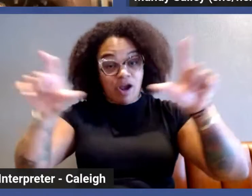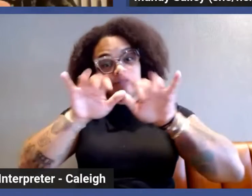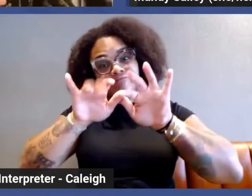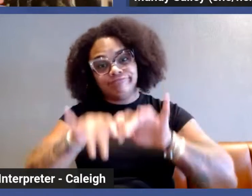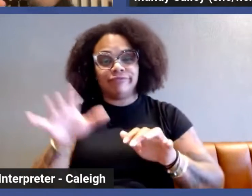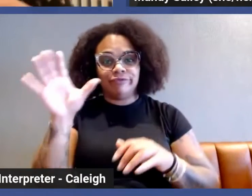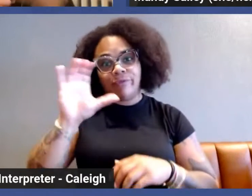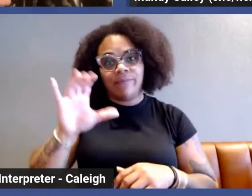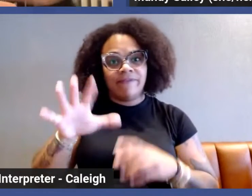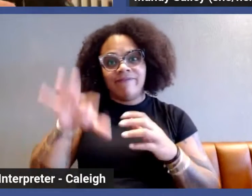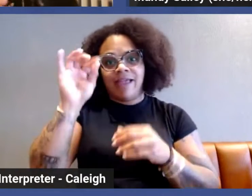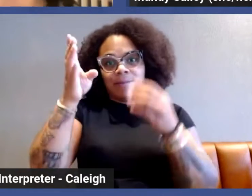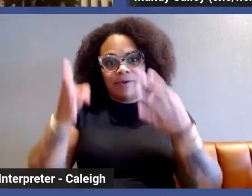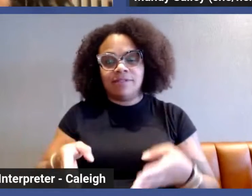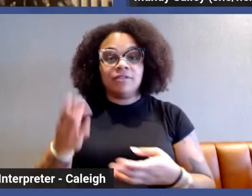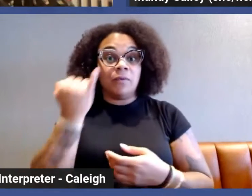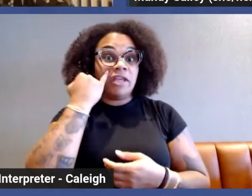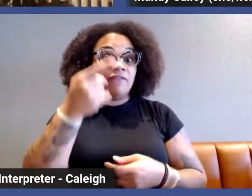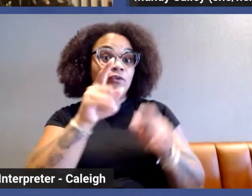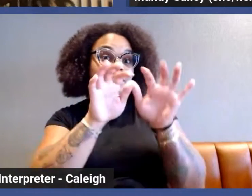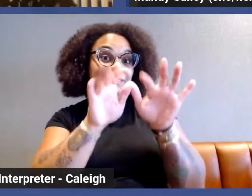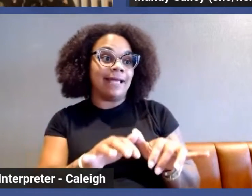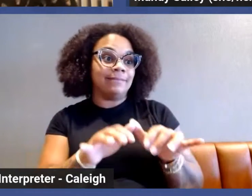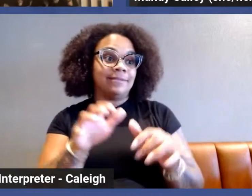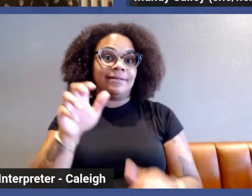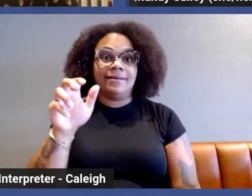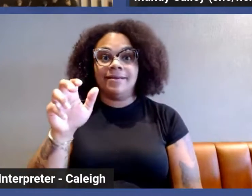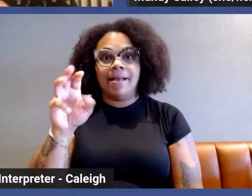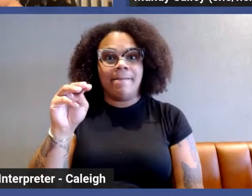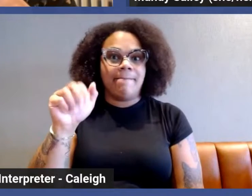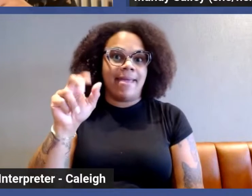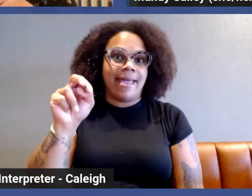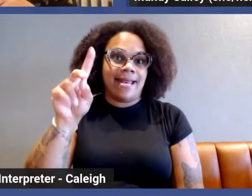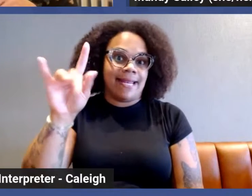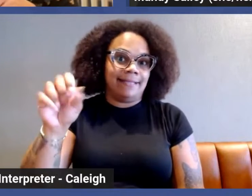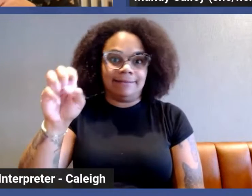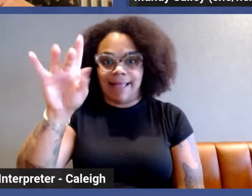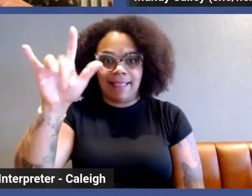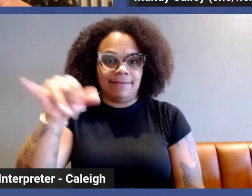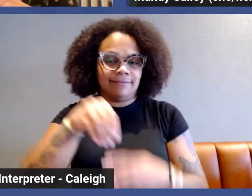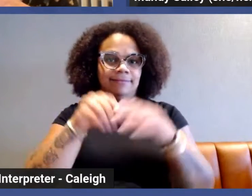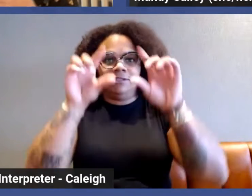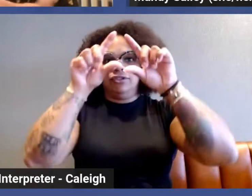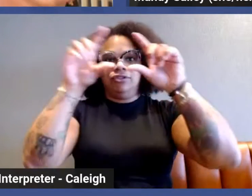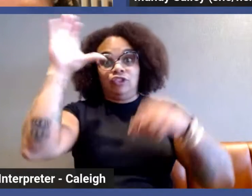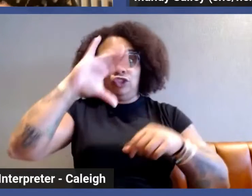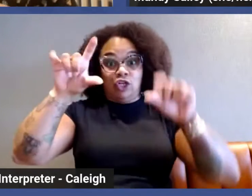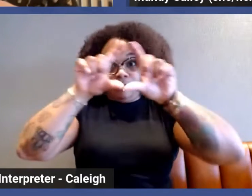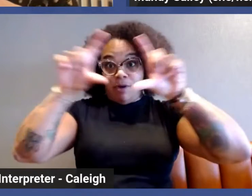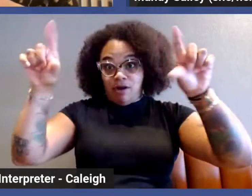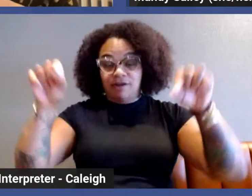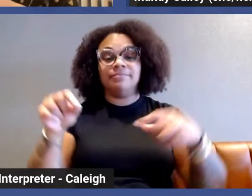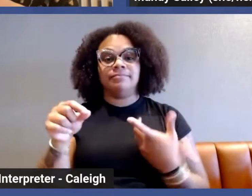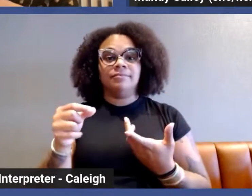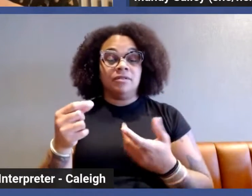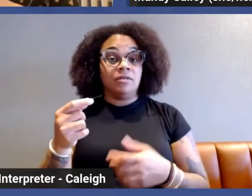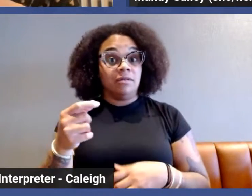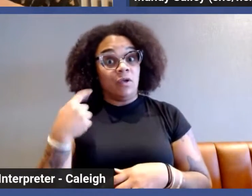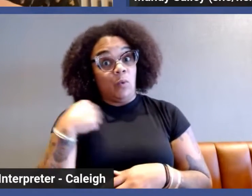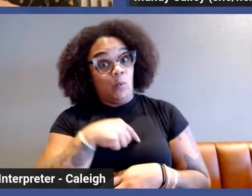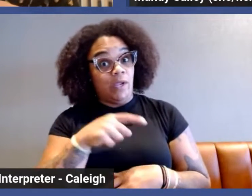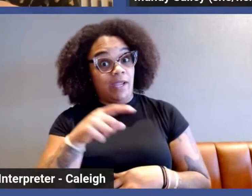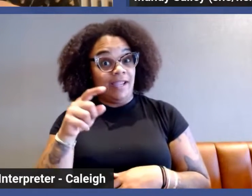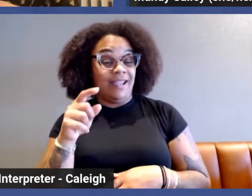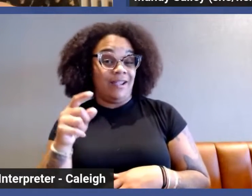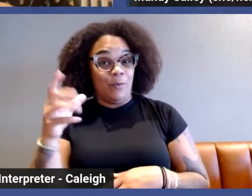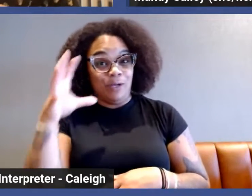somebody. So if you went and put, Mandy Salley in the search bar, ideally we would think, your account and some